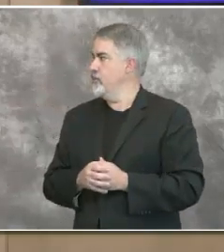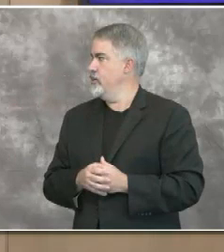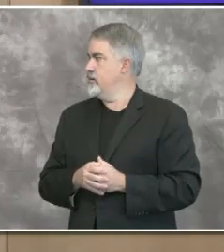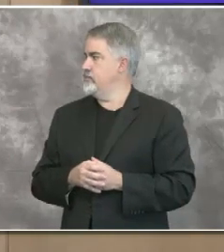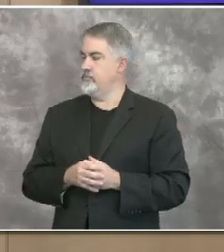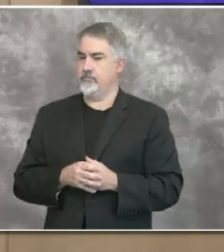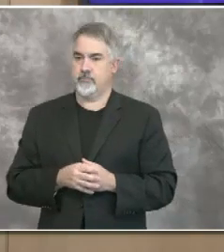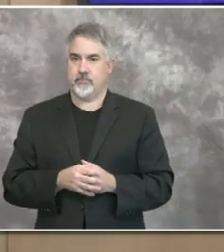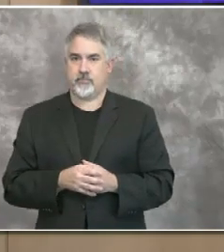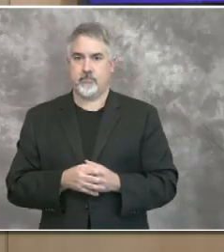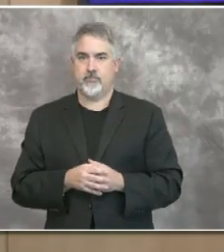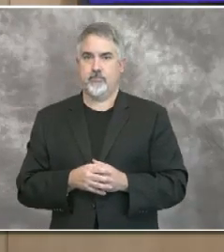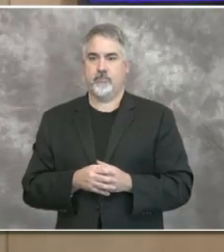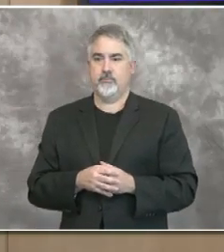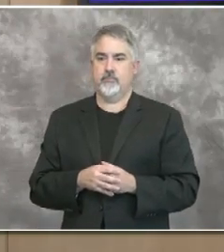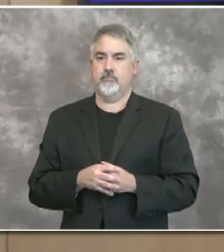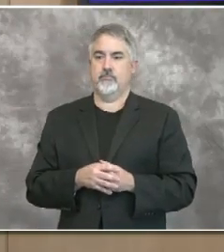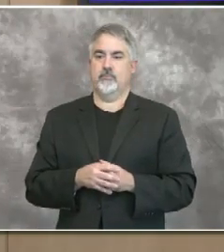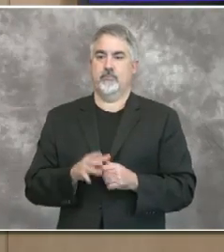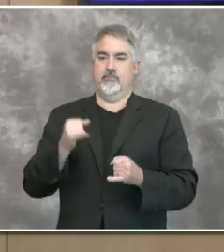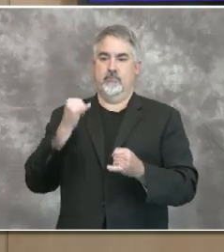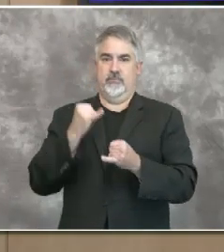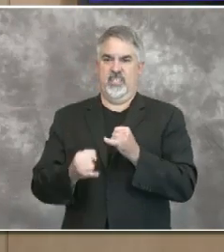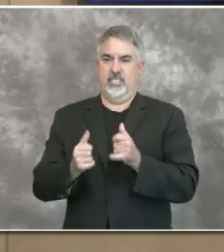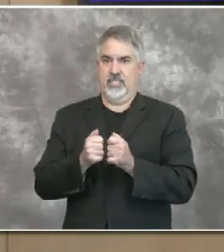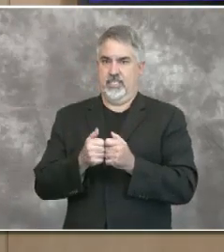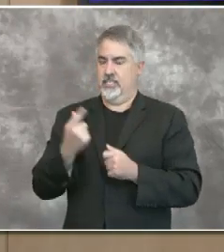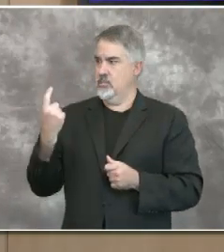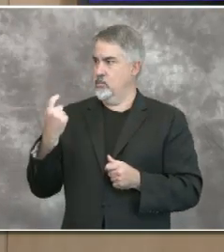The last text question that we have is dealing with